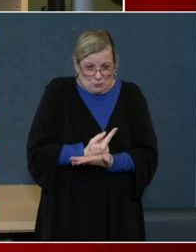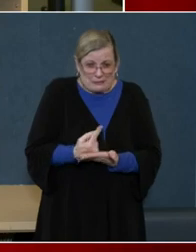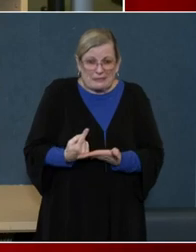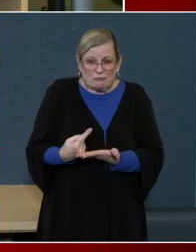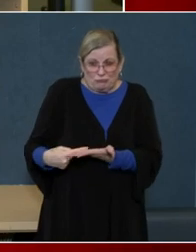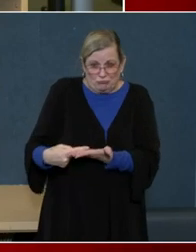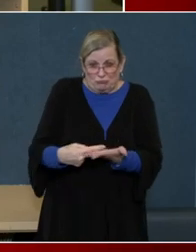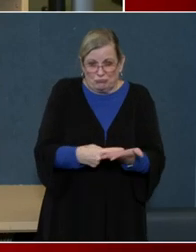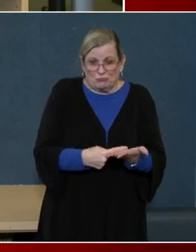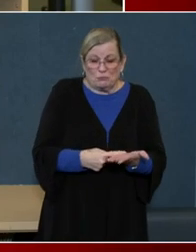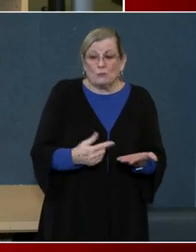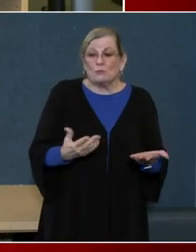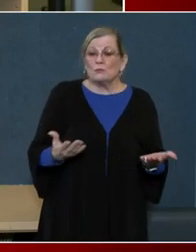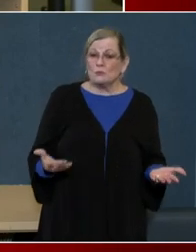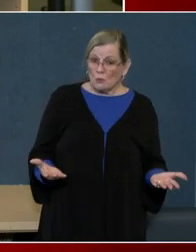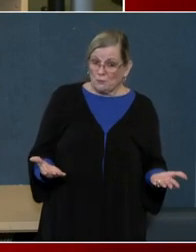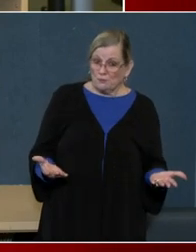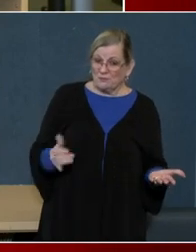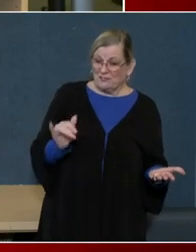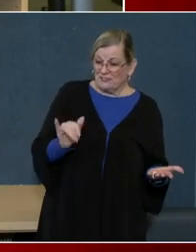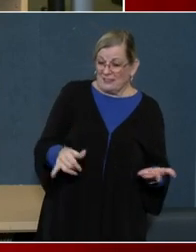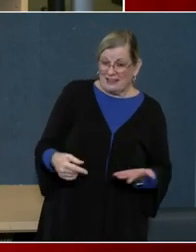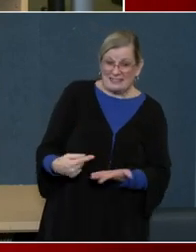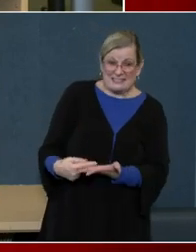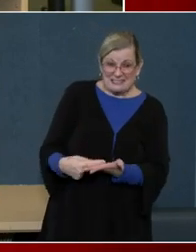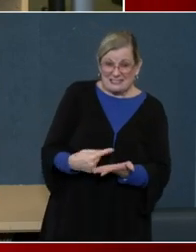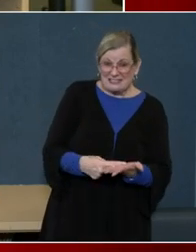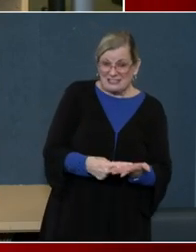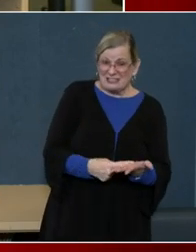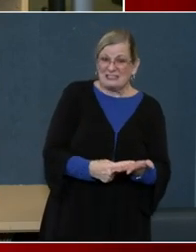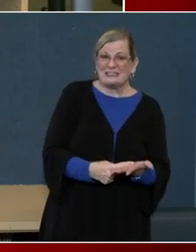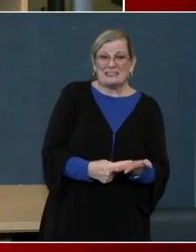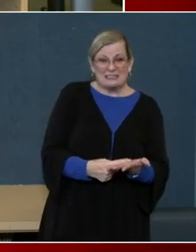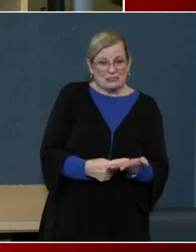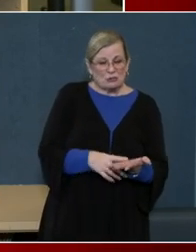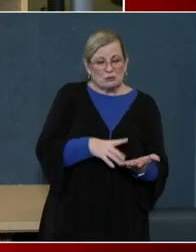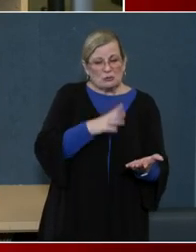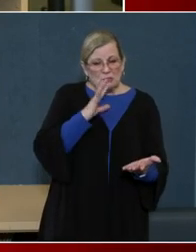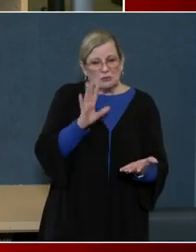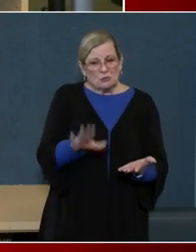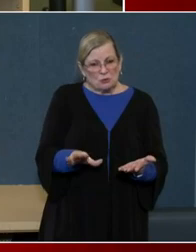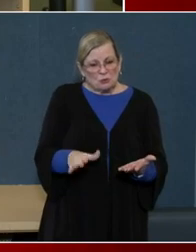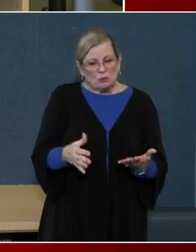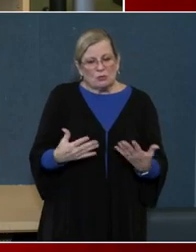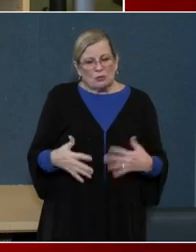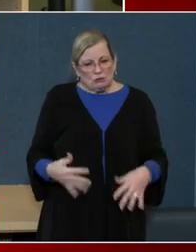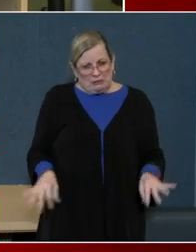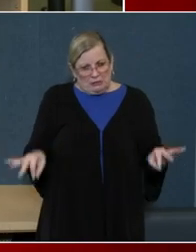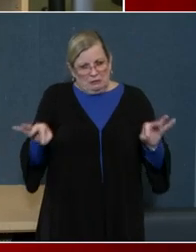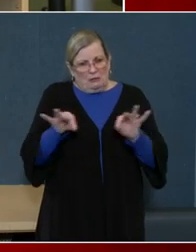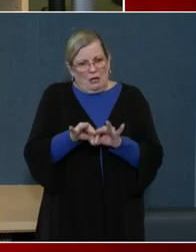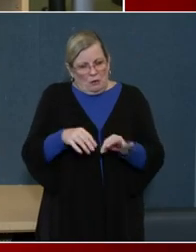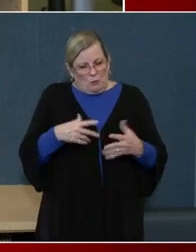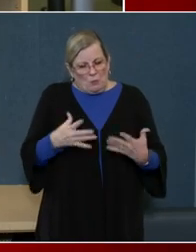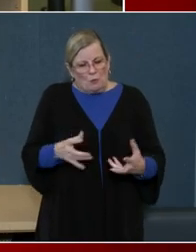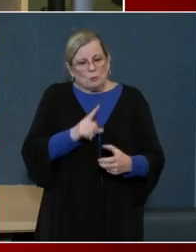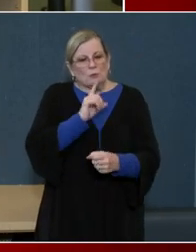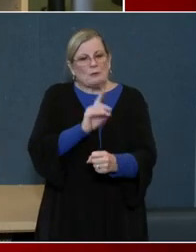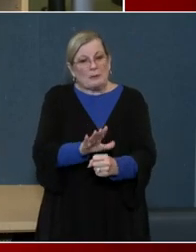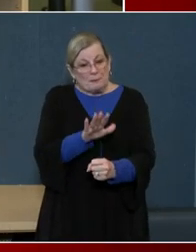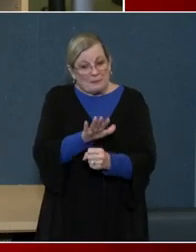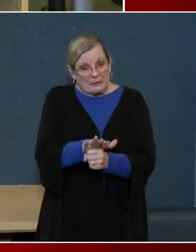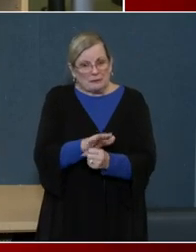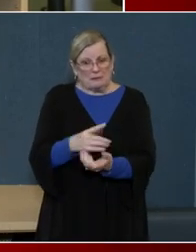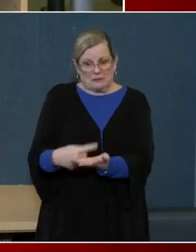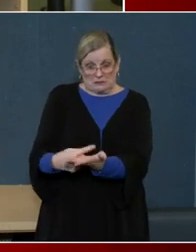those discussions are very active, and will continue. And we're committed to having those conversations as long